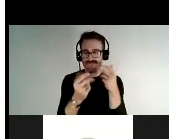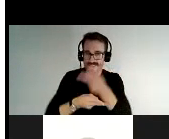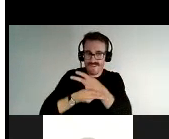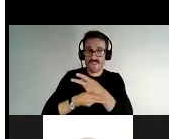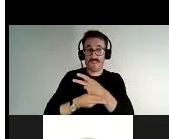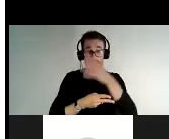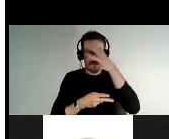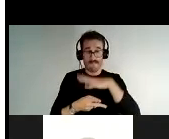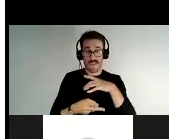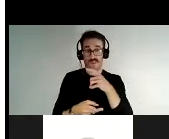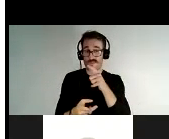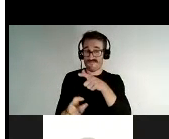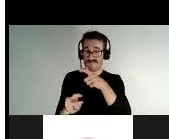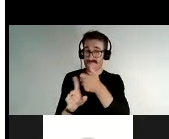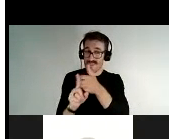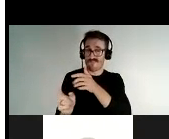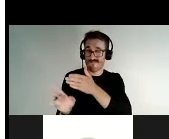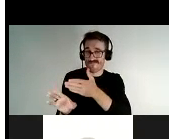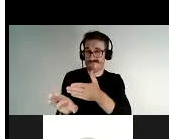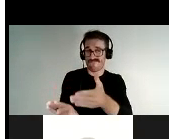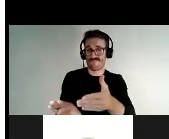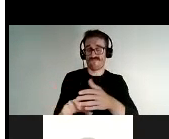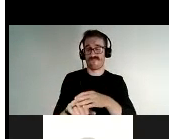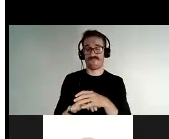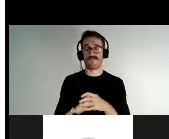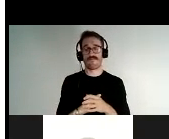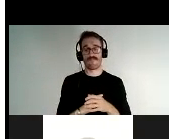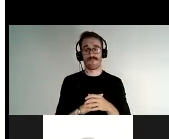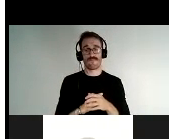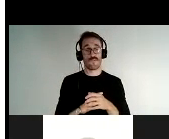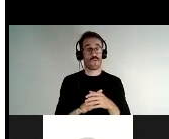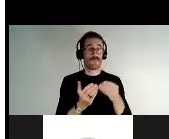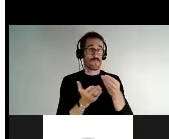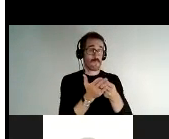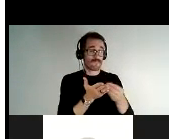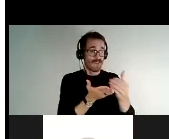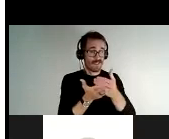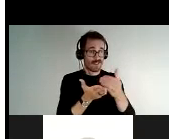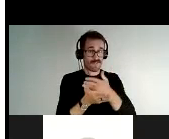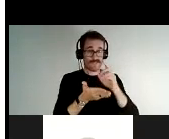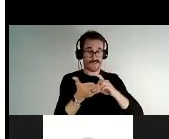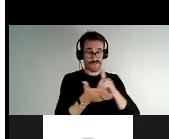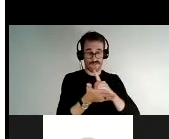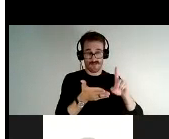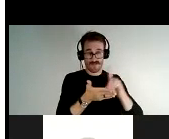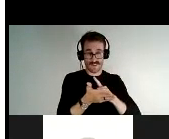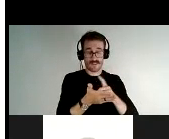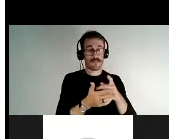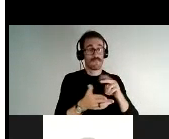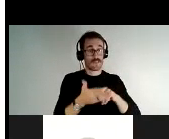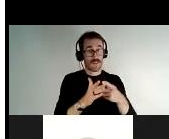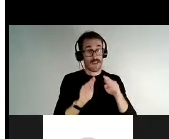witness. There's income discrimination, as was mentioned, which could mean reduced access to housing and